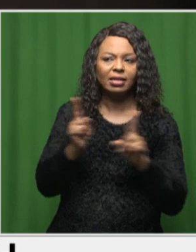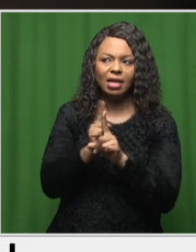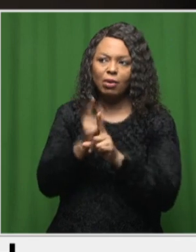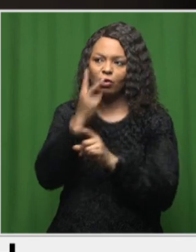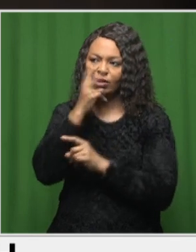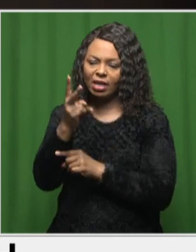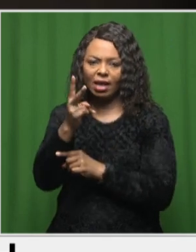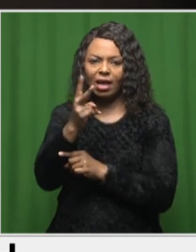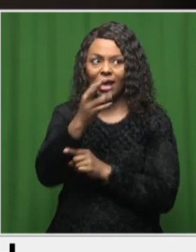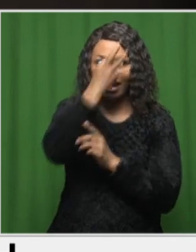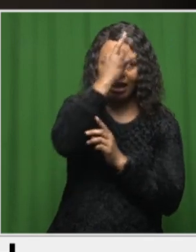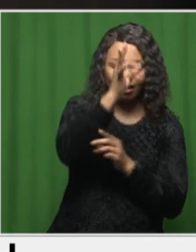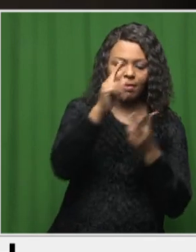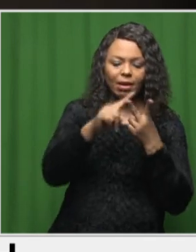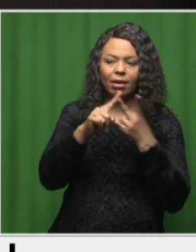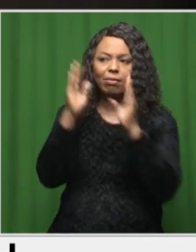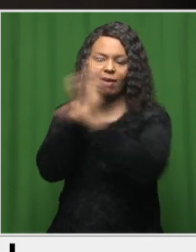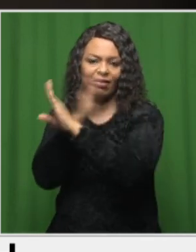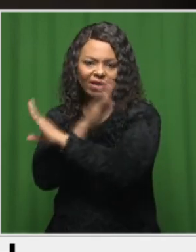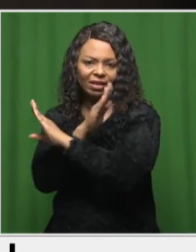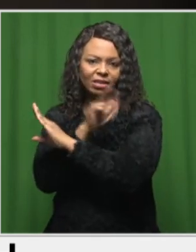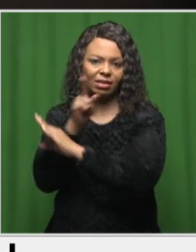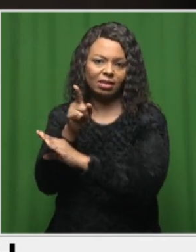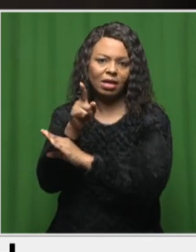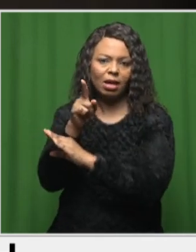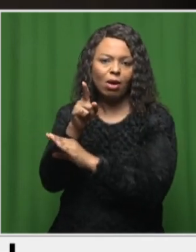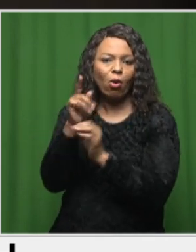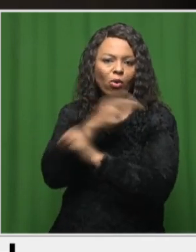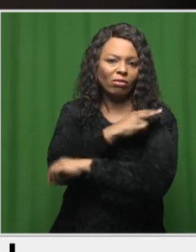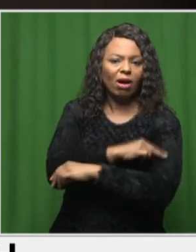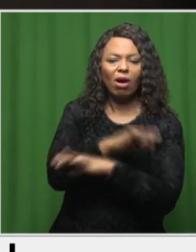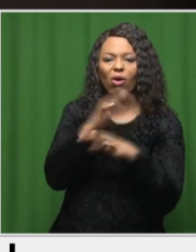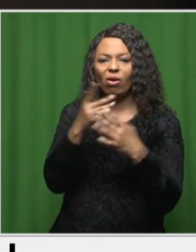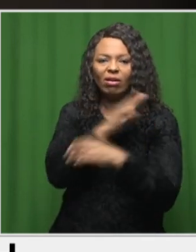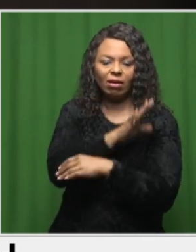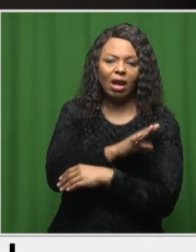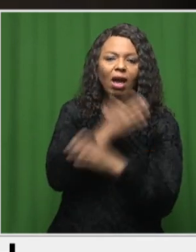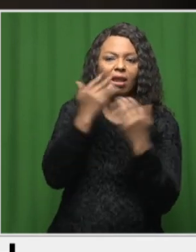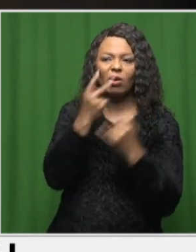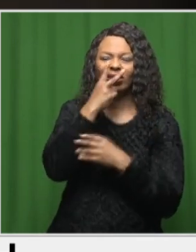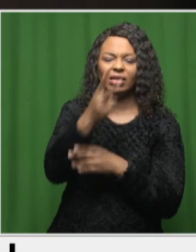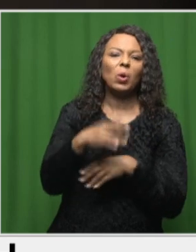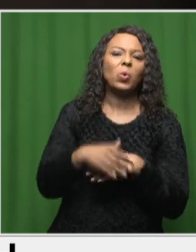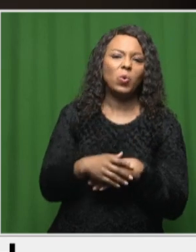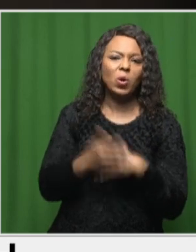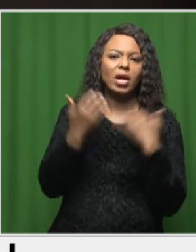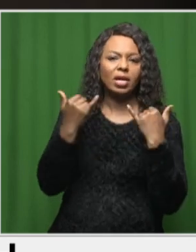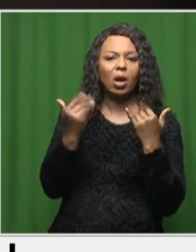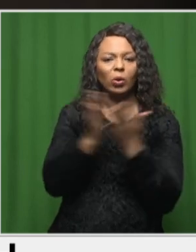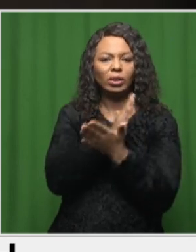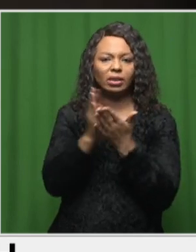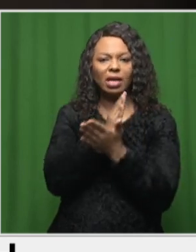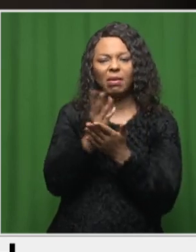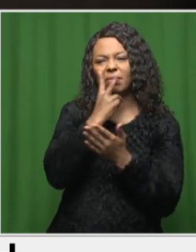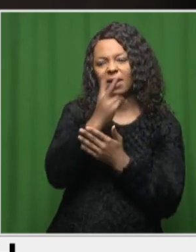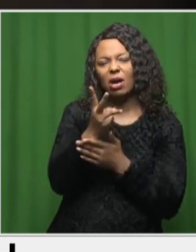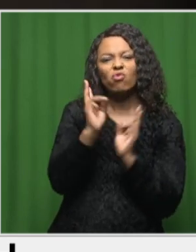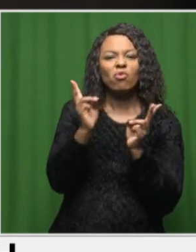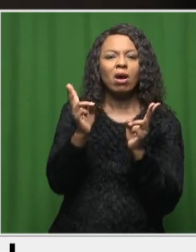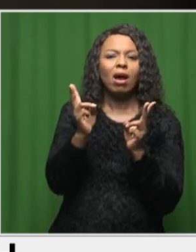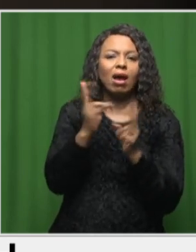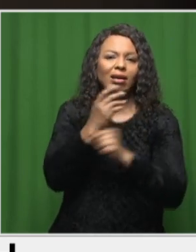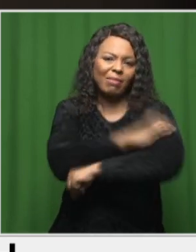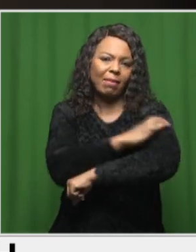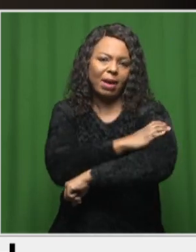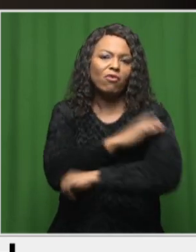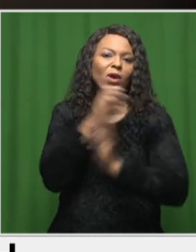data, you certainly find that it's a huge prevalence of hypertension. So if you have, for example, let me